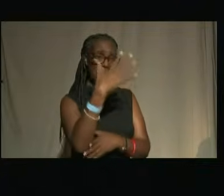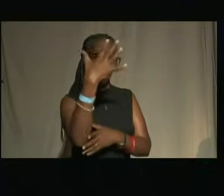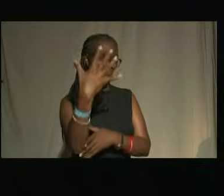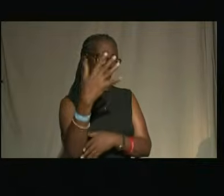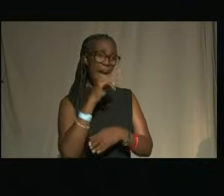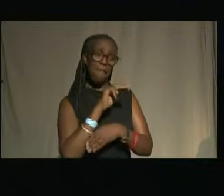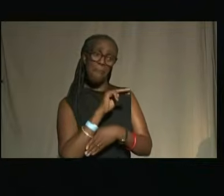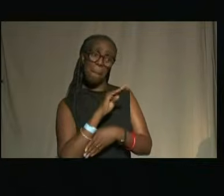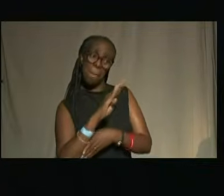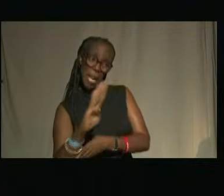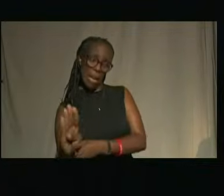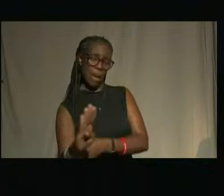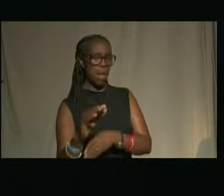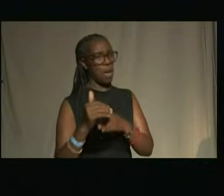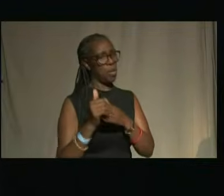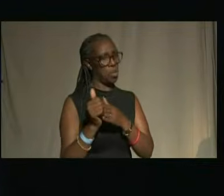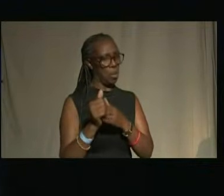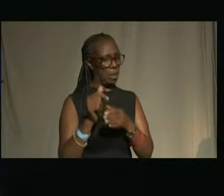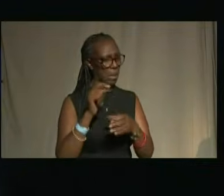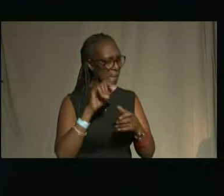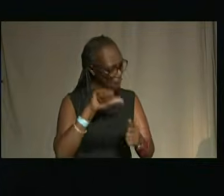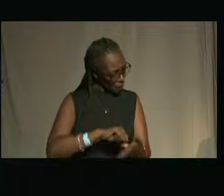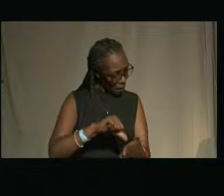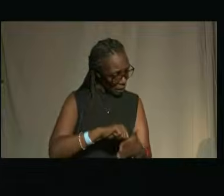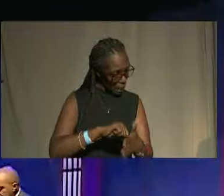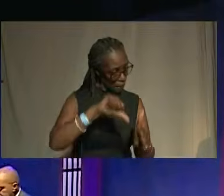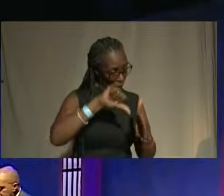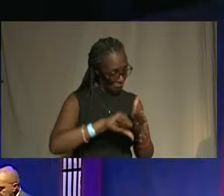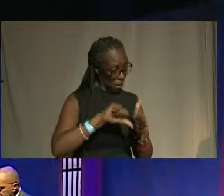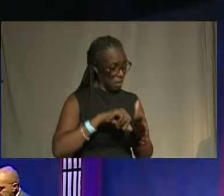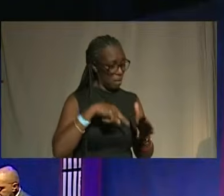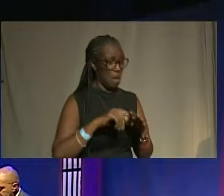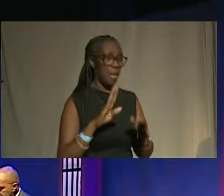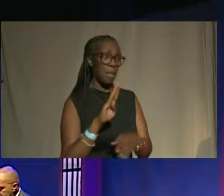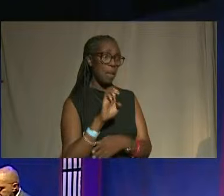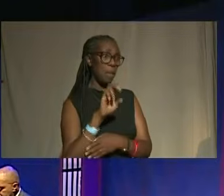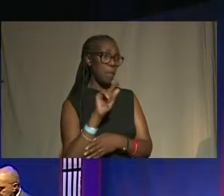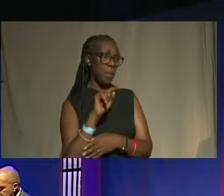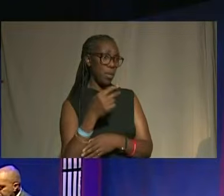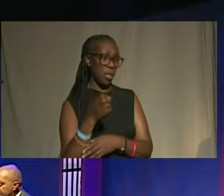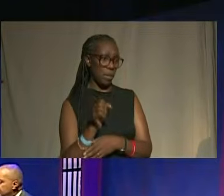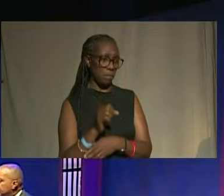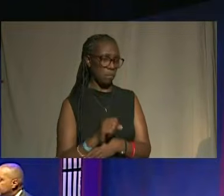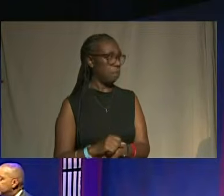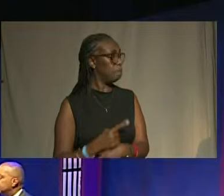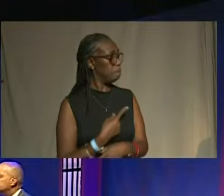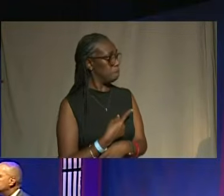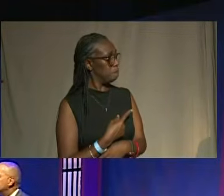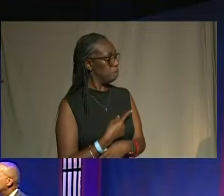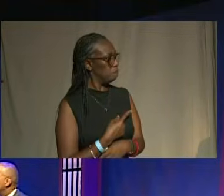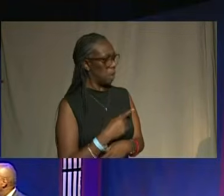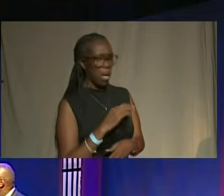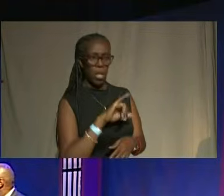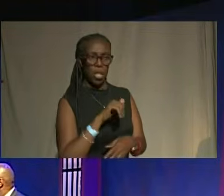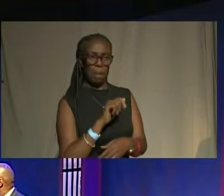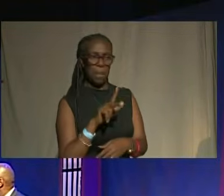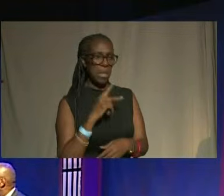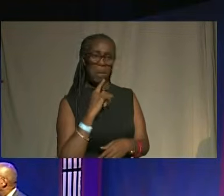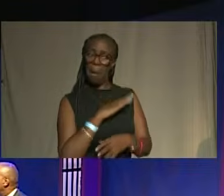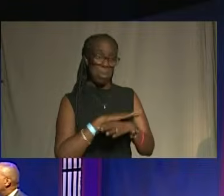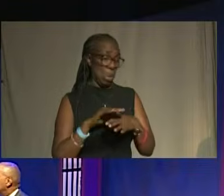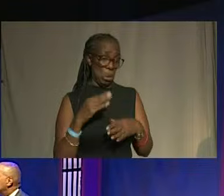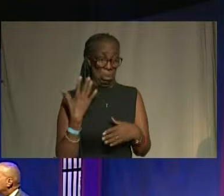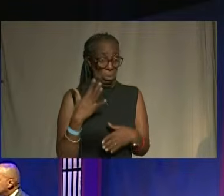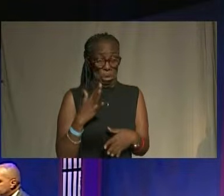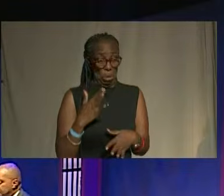many people work in the underground economy? I'm not sure where that number came from. Our number, based